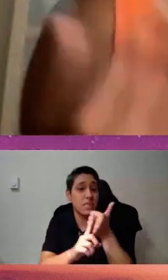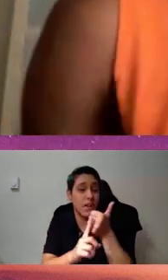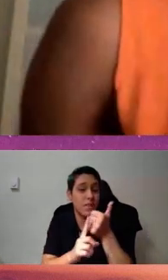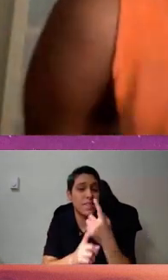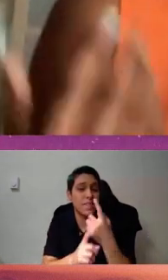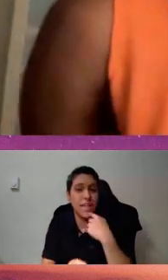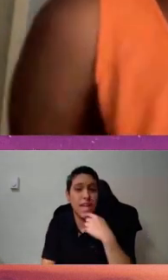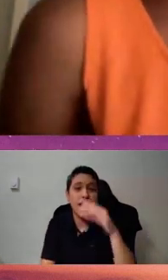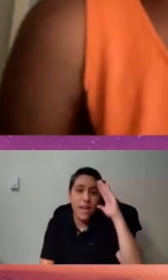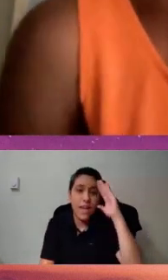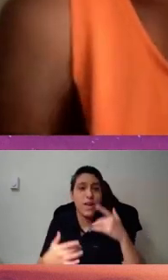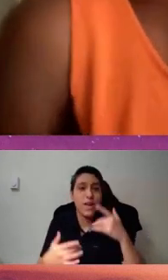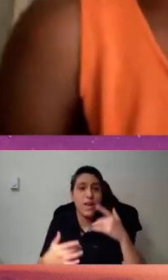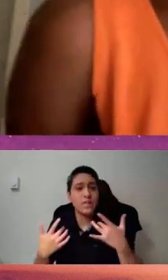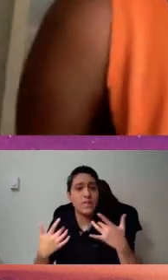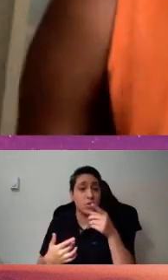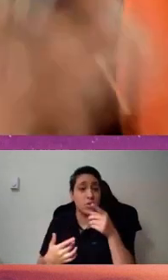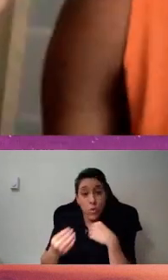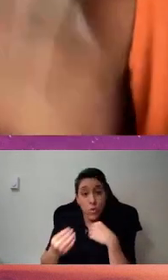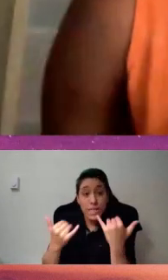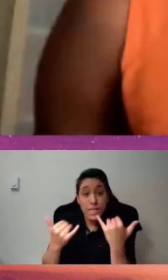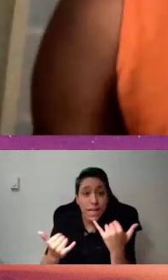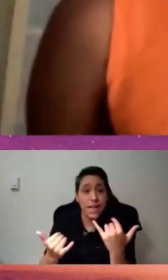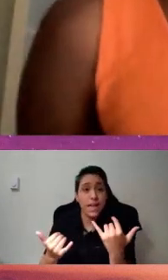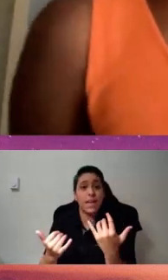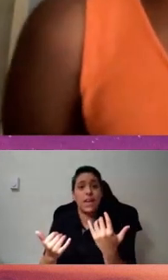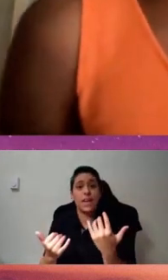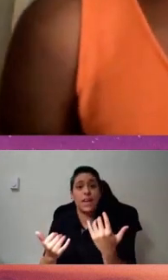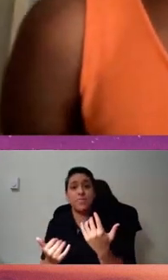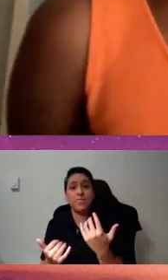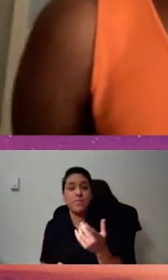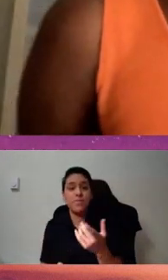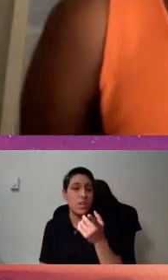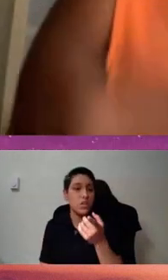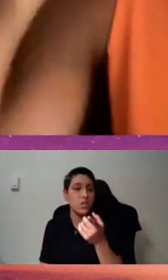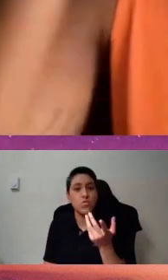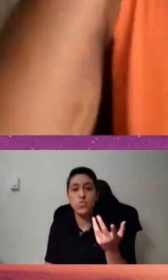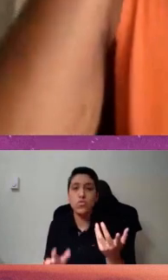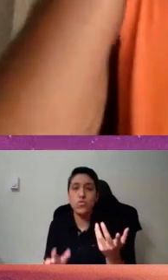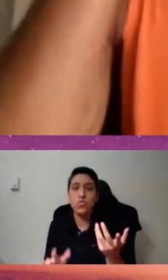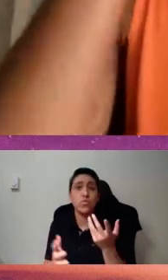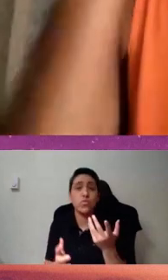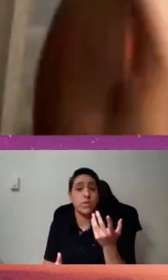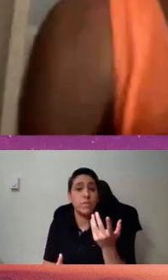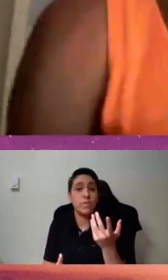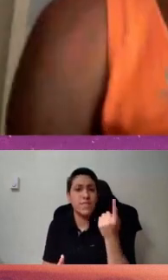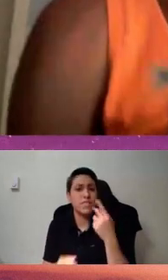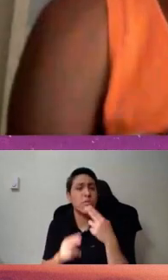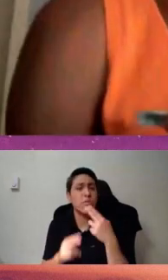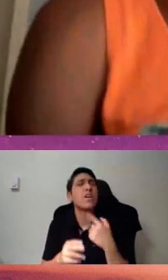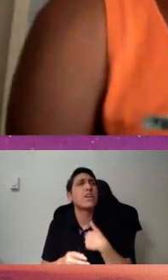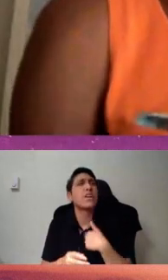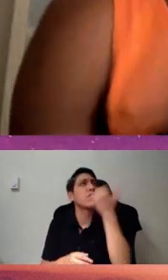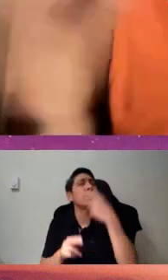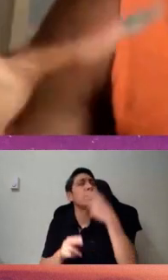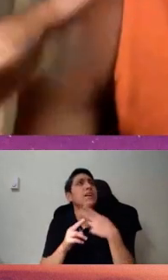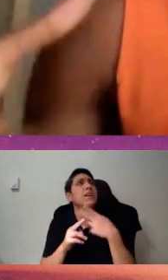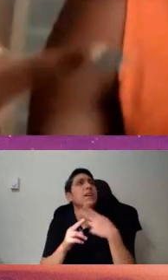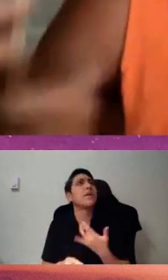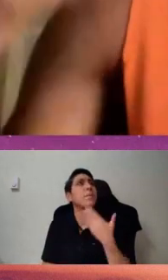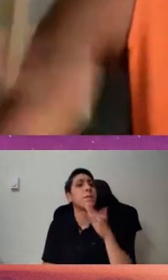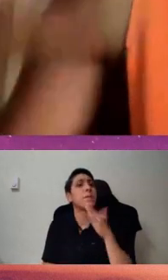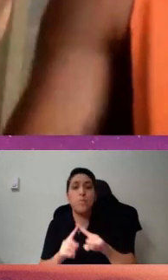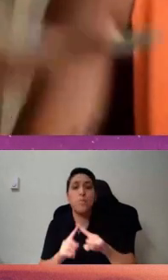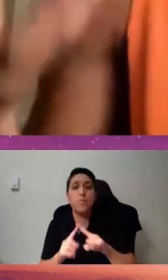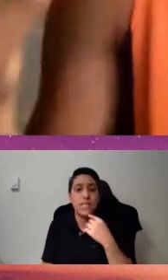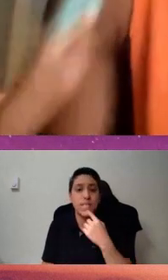and really be like, did you eat? You know, like, did you, someone called it, I forgot their name and I feel so bad, but they called it, yeah, like,